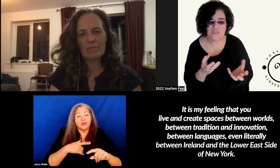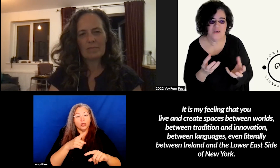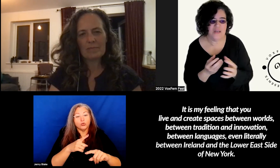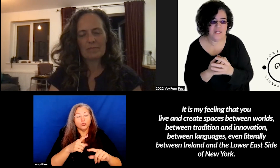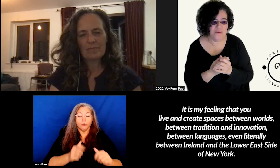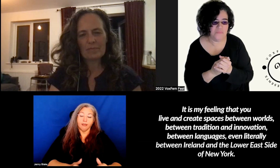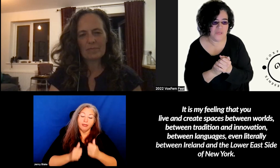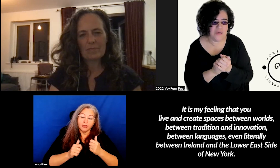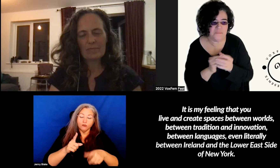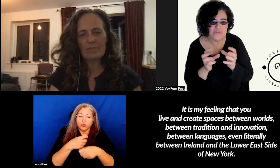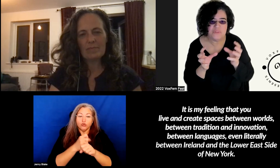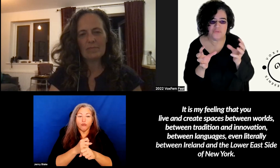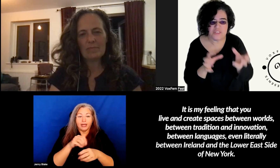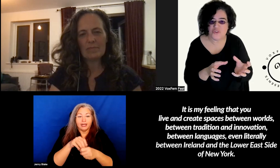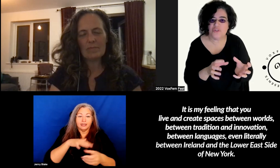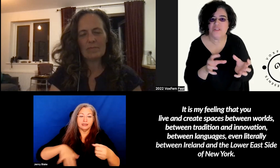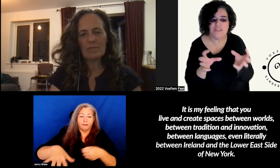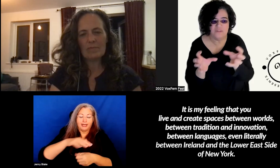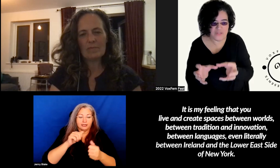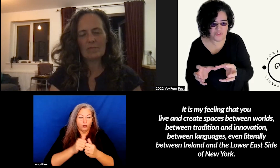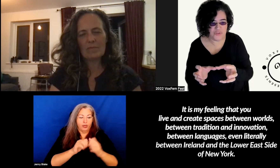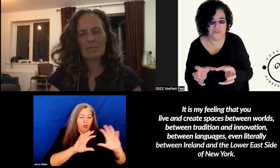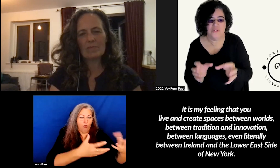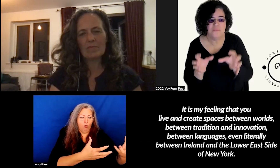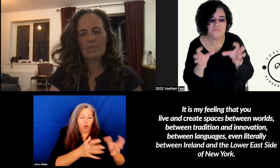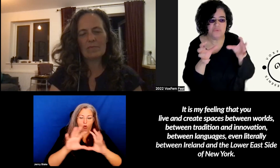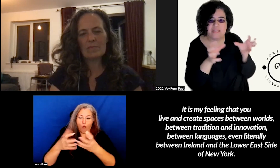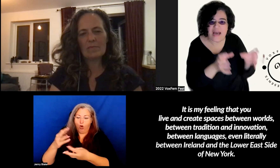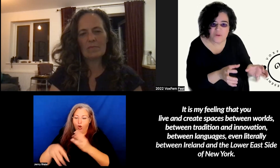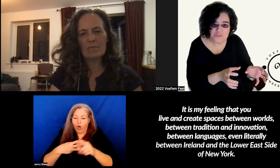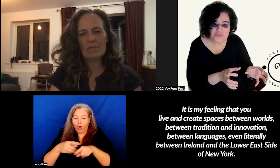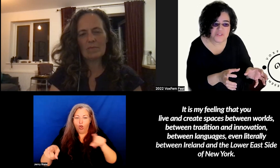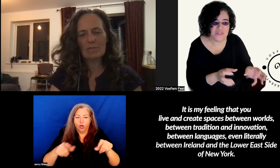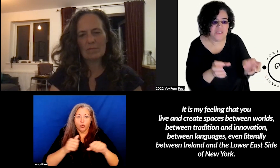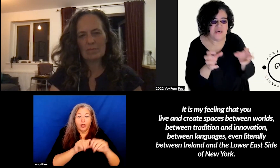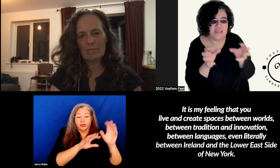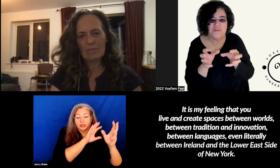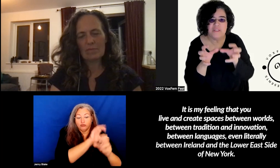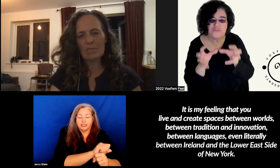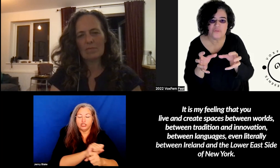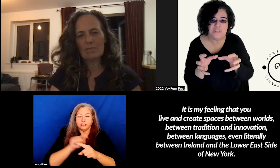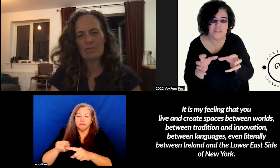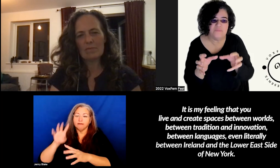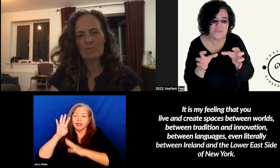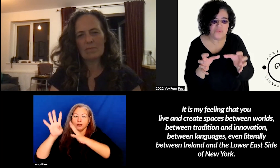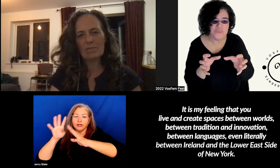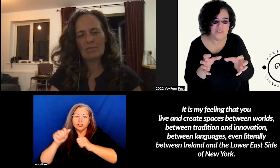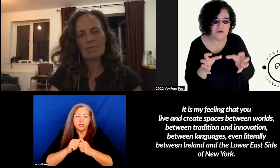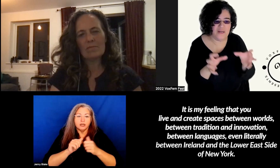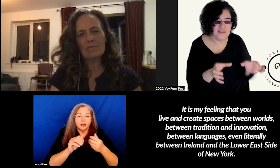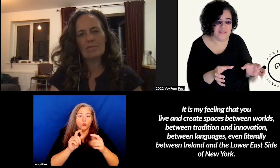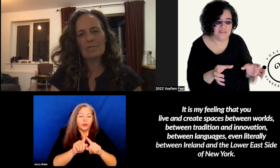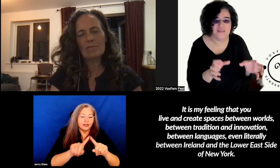worlds, between tradition and innovation, between languages, even literally